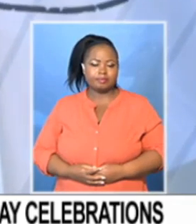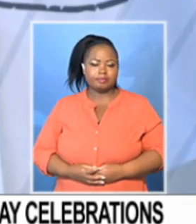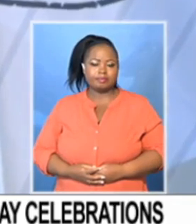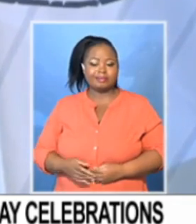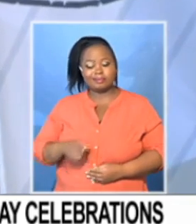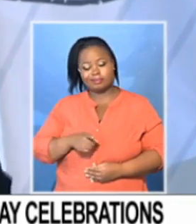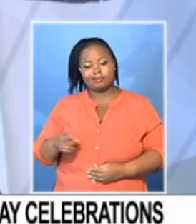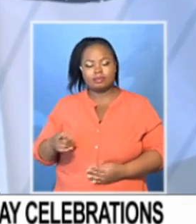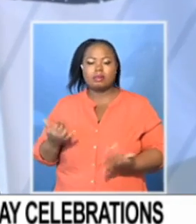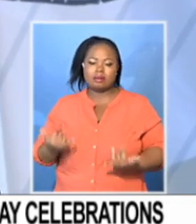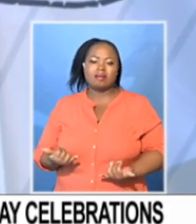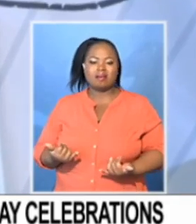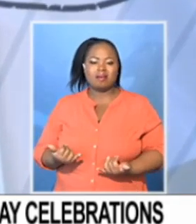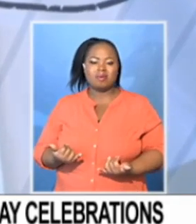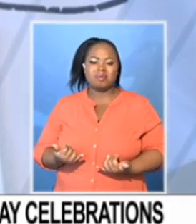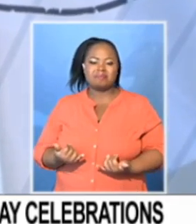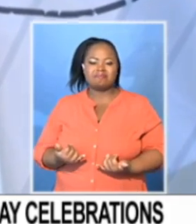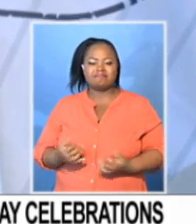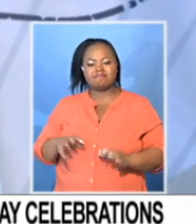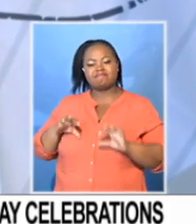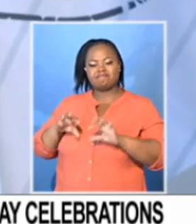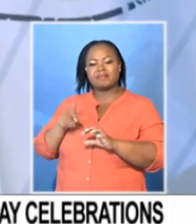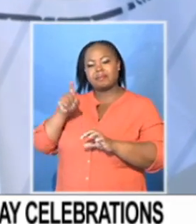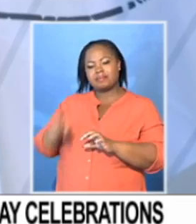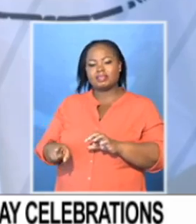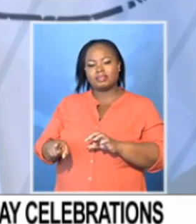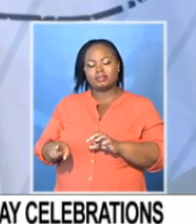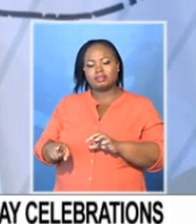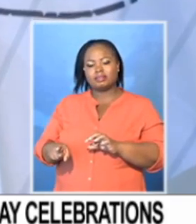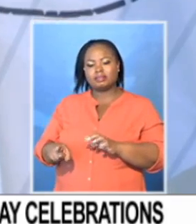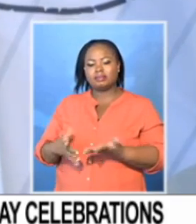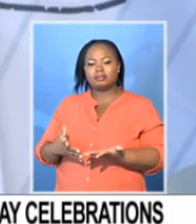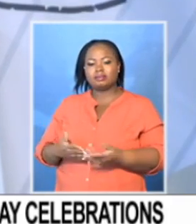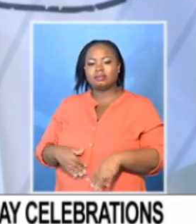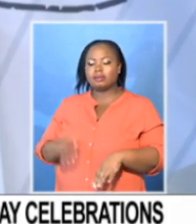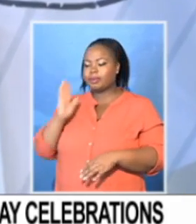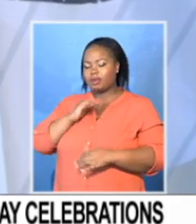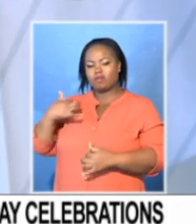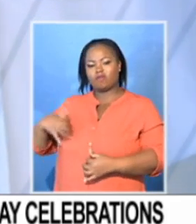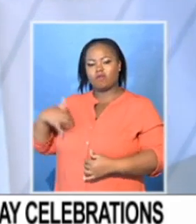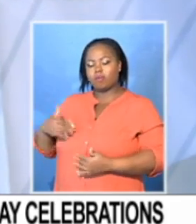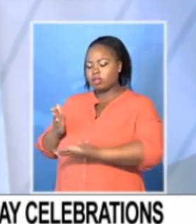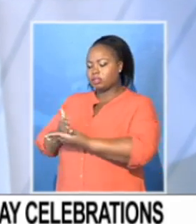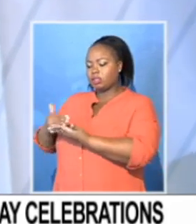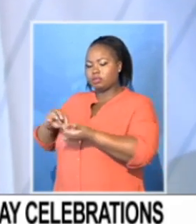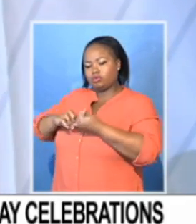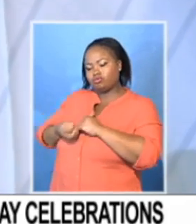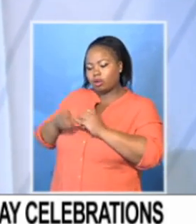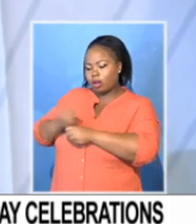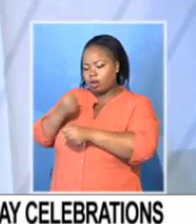they are forced to turn to the informal sector to make ends